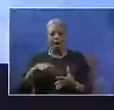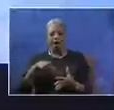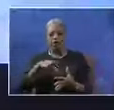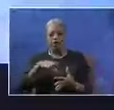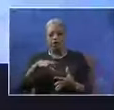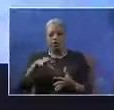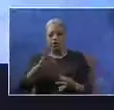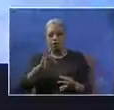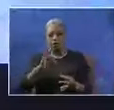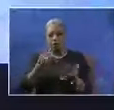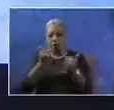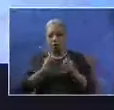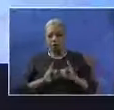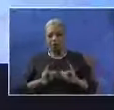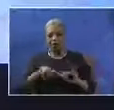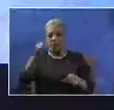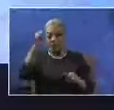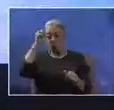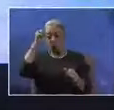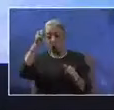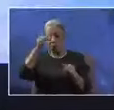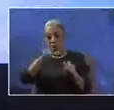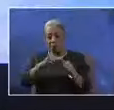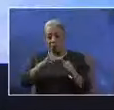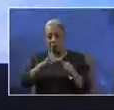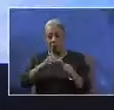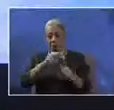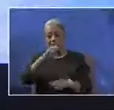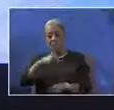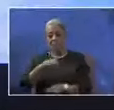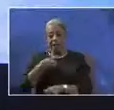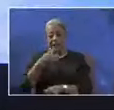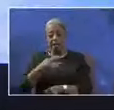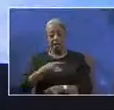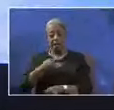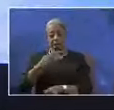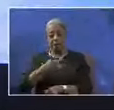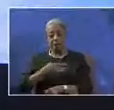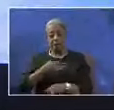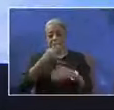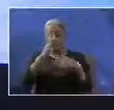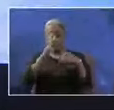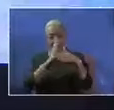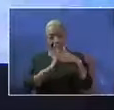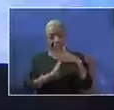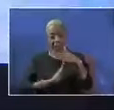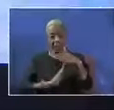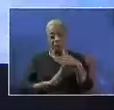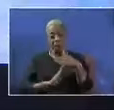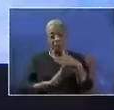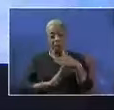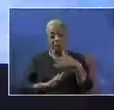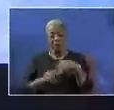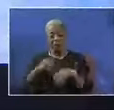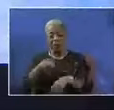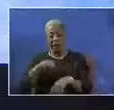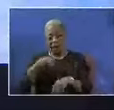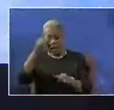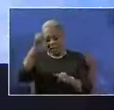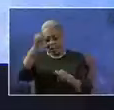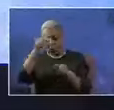still in remembrance and is humbled, stop here, in me. In other words, when I think about all that